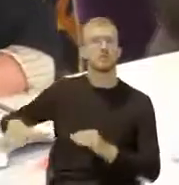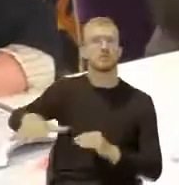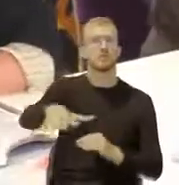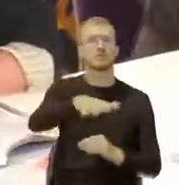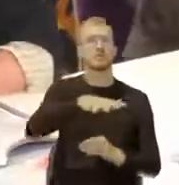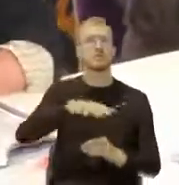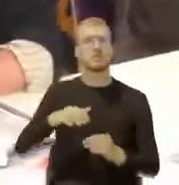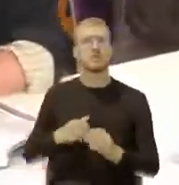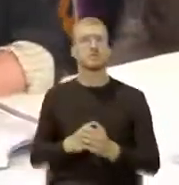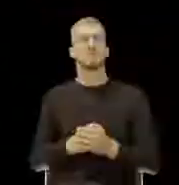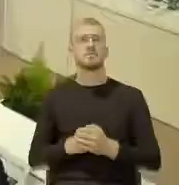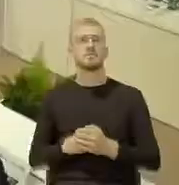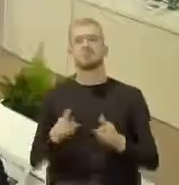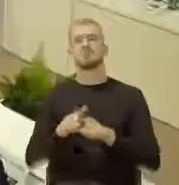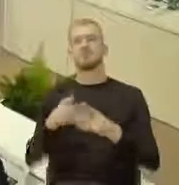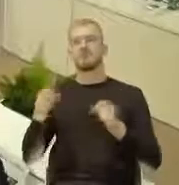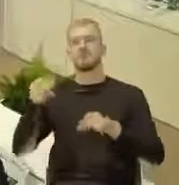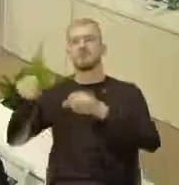much.